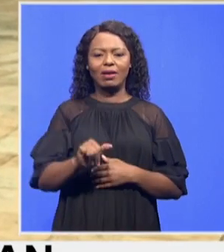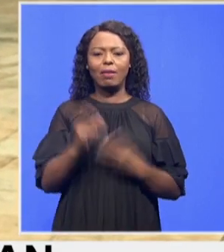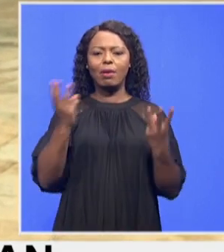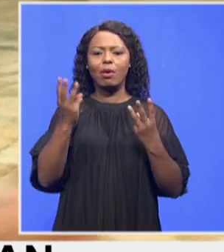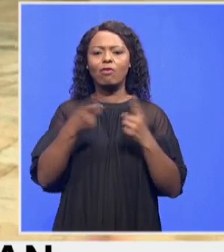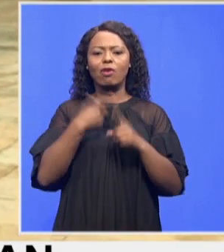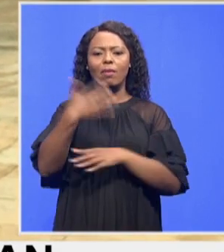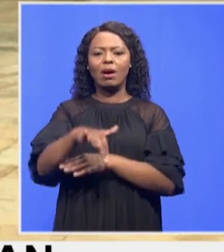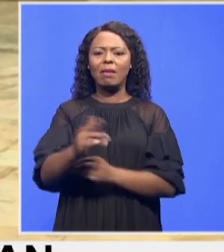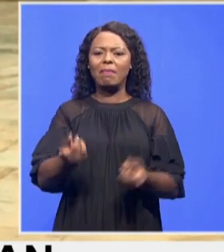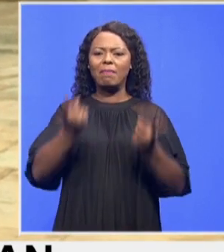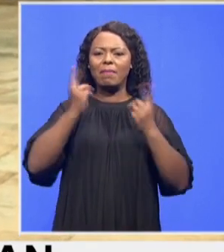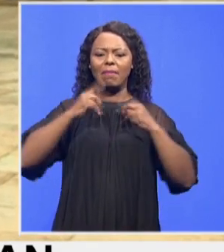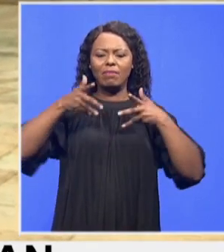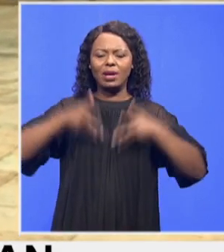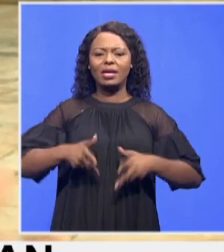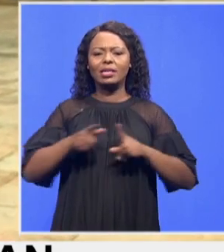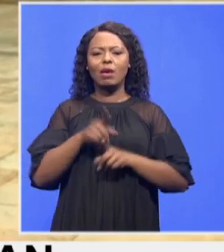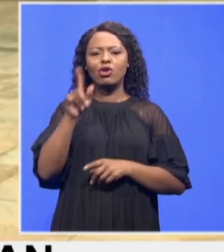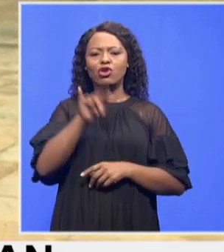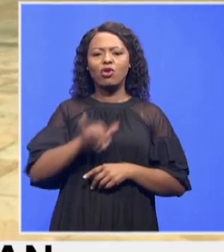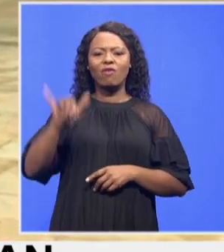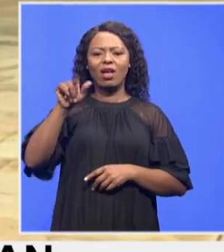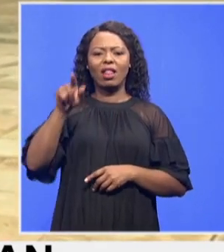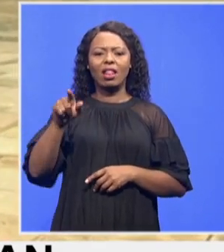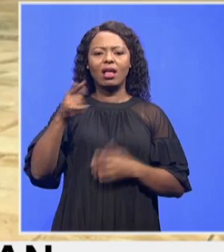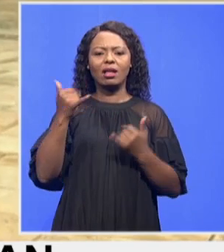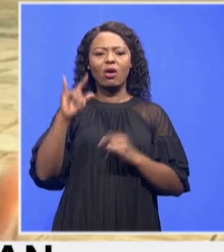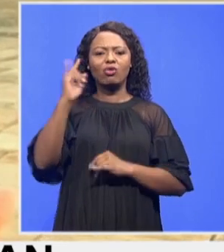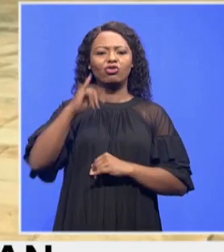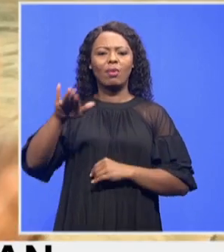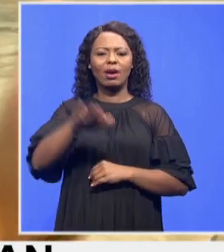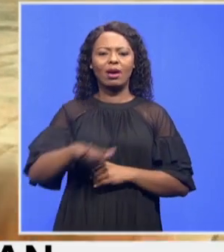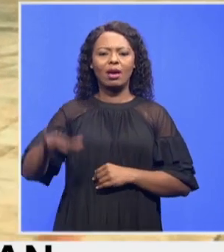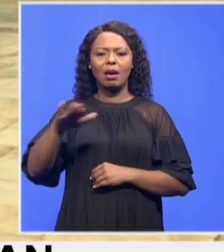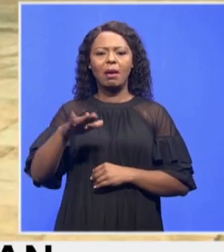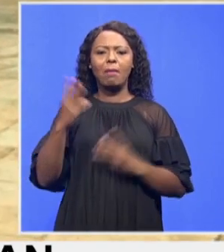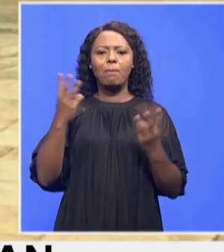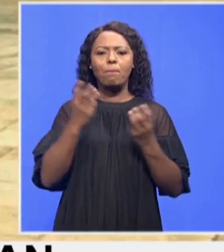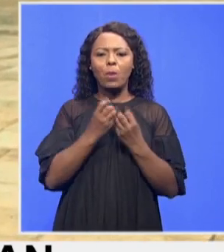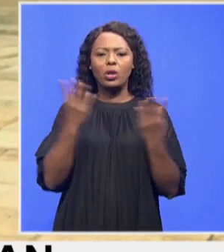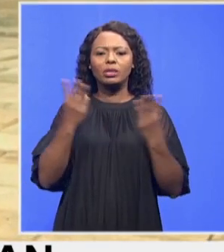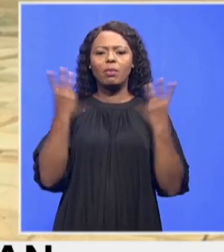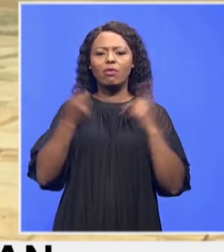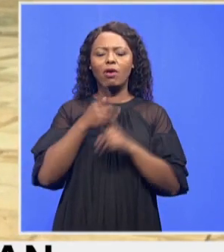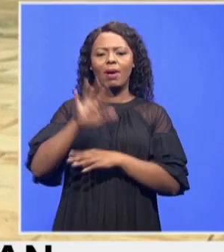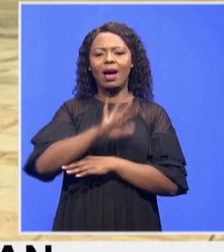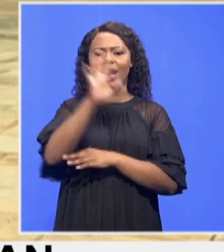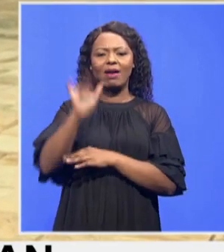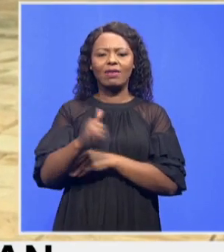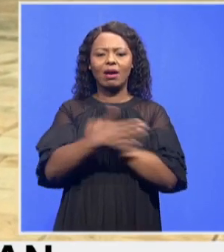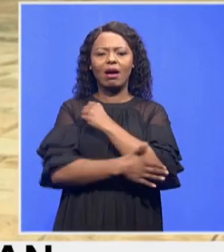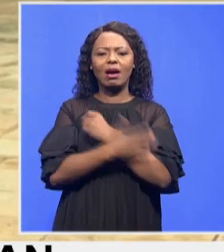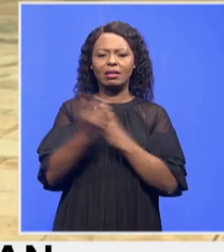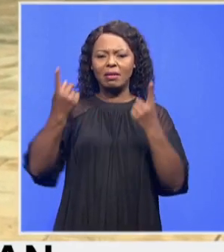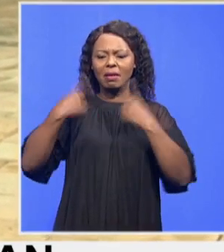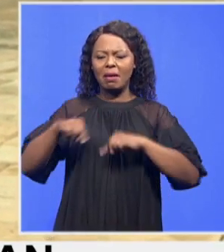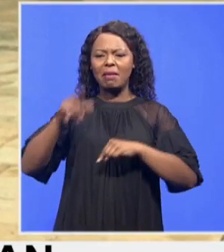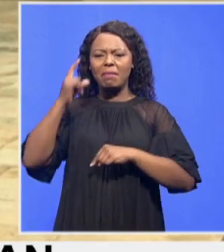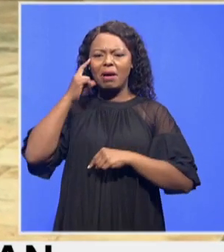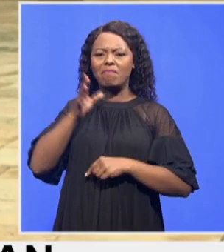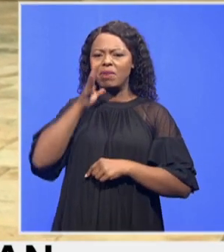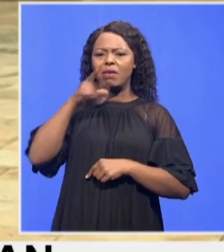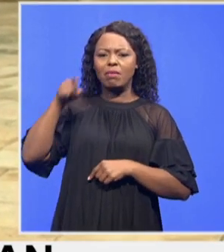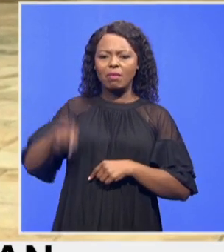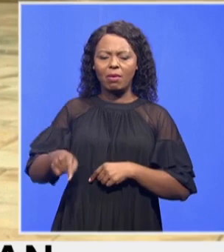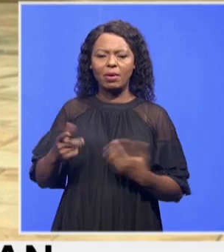people say, that Yeovil has become a certain place for certain people from the African continent, and they are saying that there needs